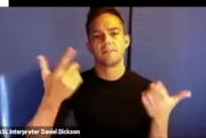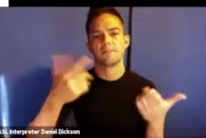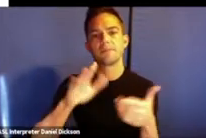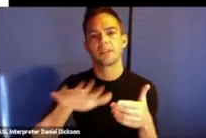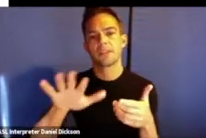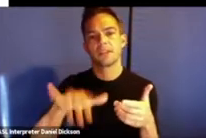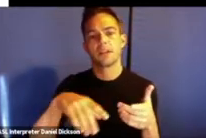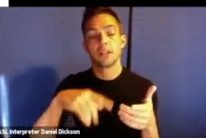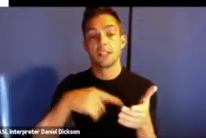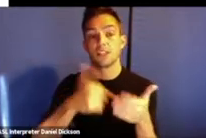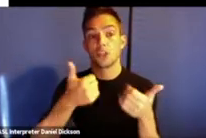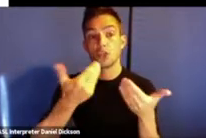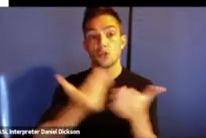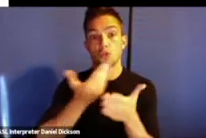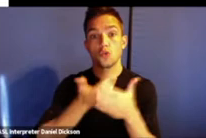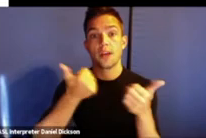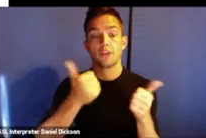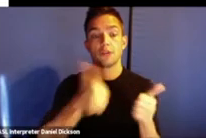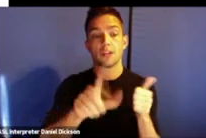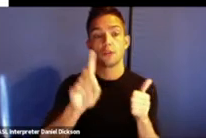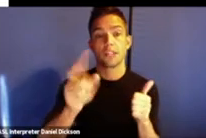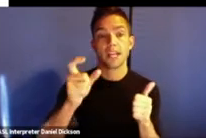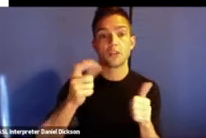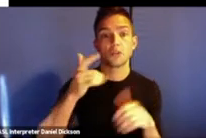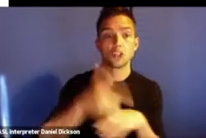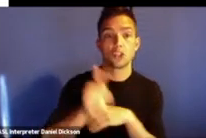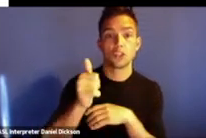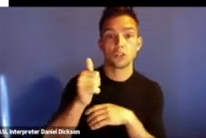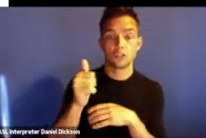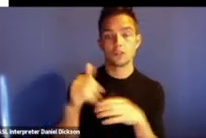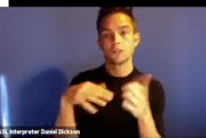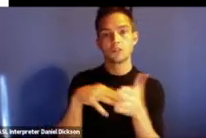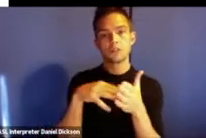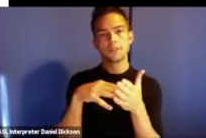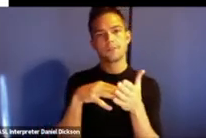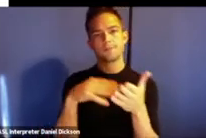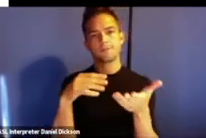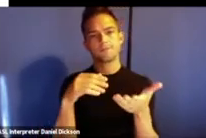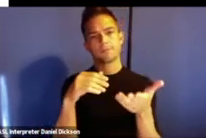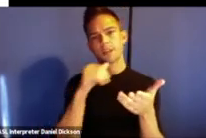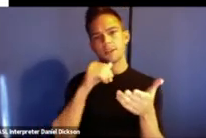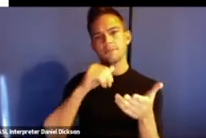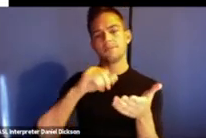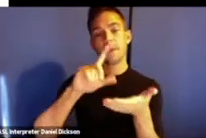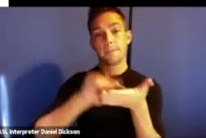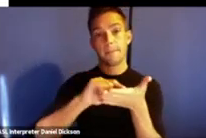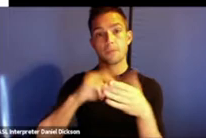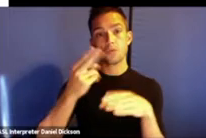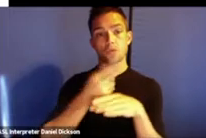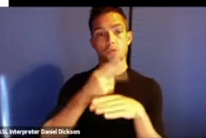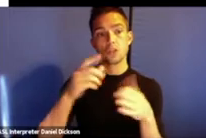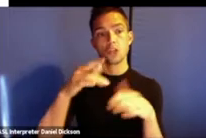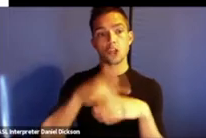is a new effort to try to diagnose sooner, the studies really are, have very few studies have been published using the early detection